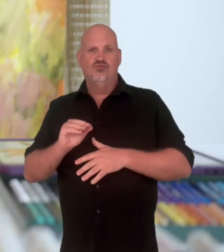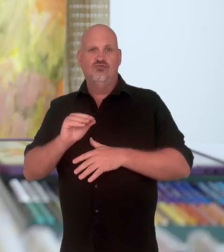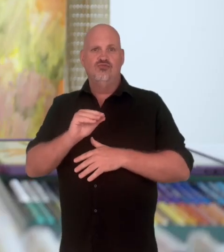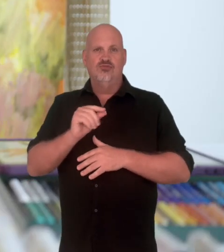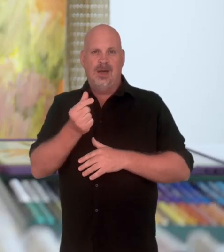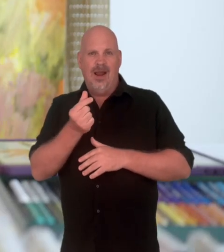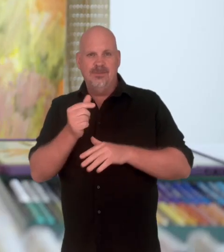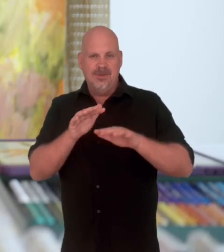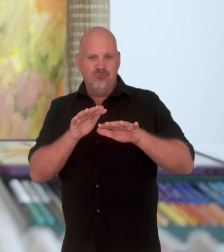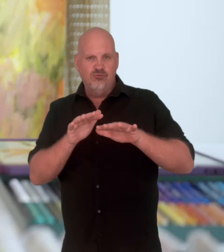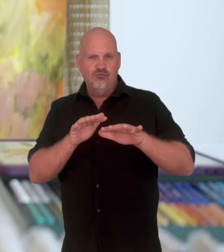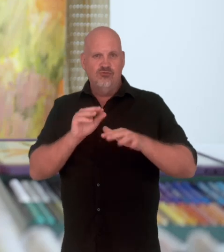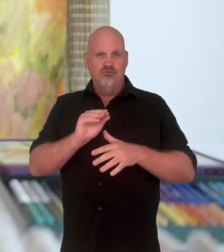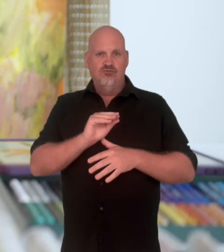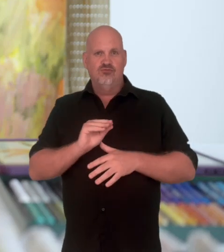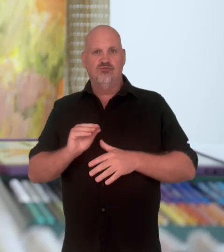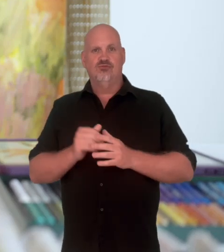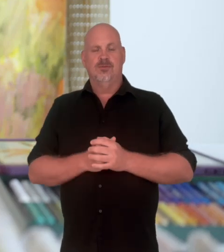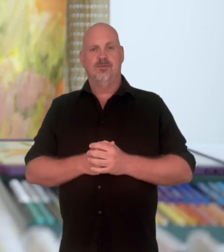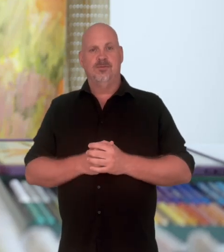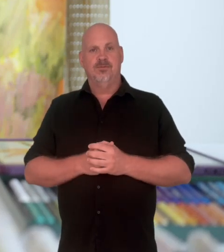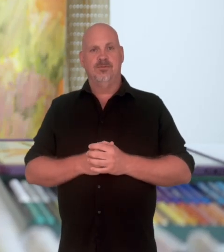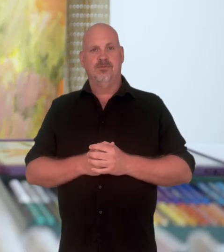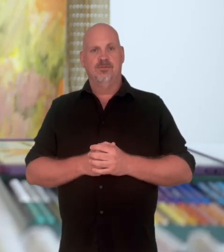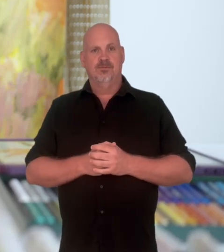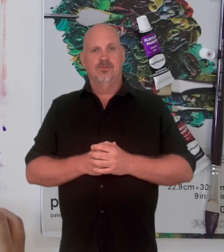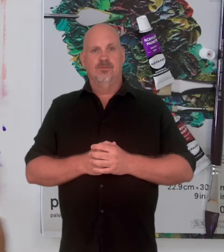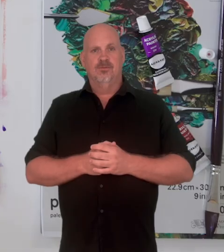And then we can just wait a few minutes, maybe 2 minutes, for this to dry.